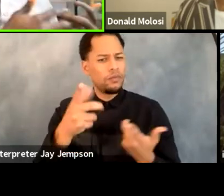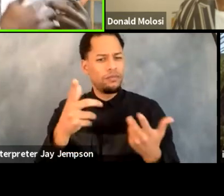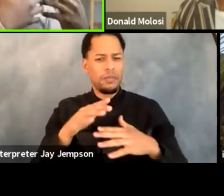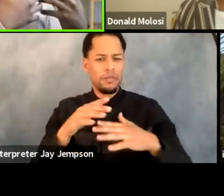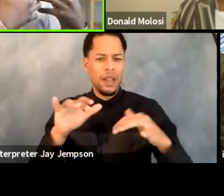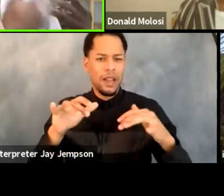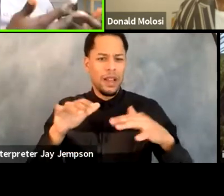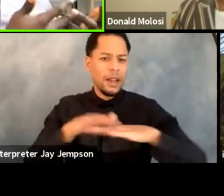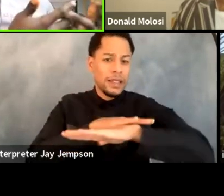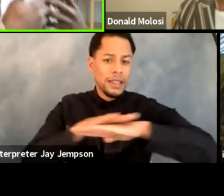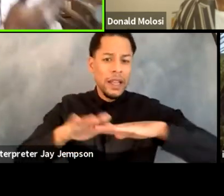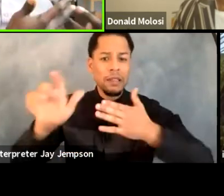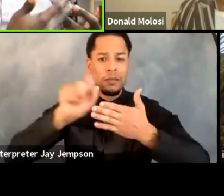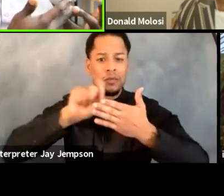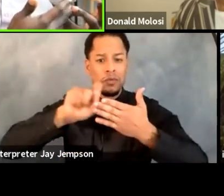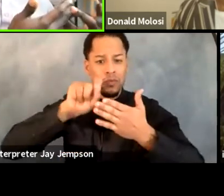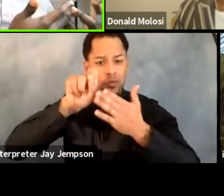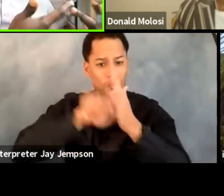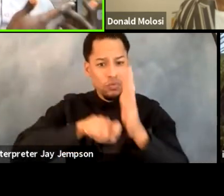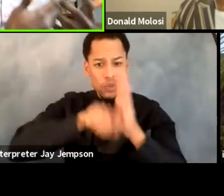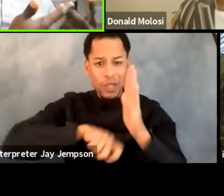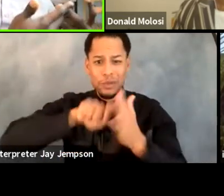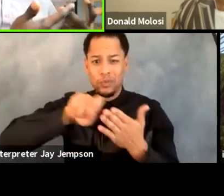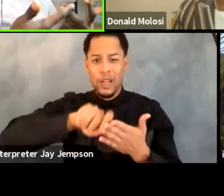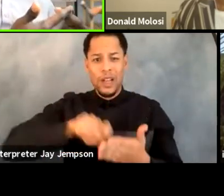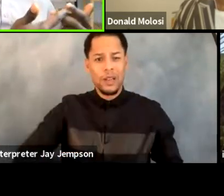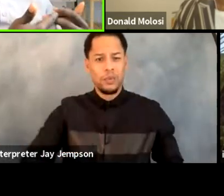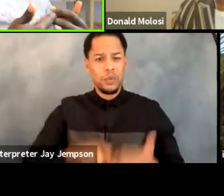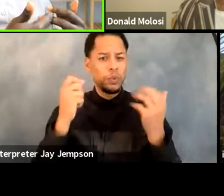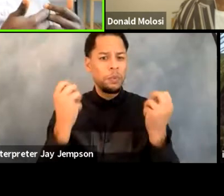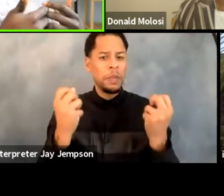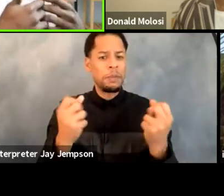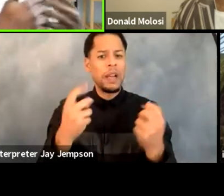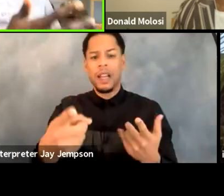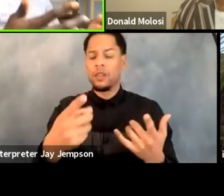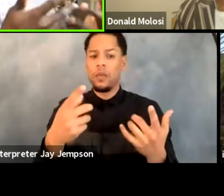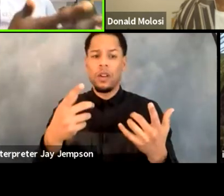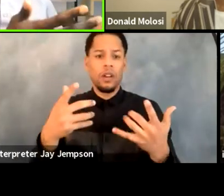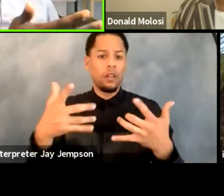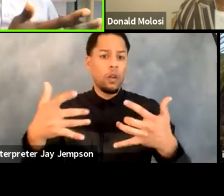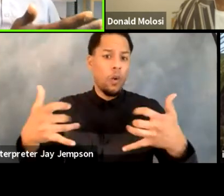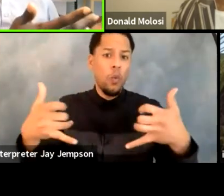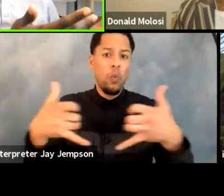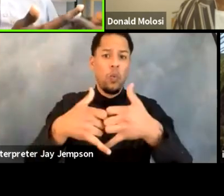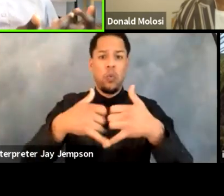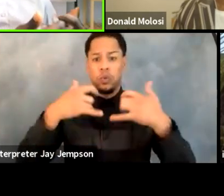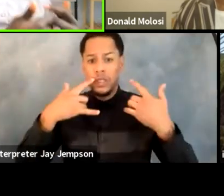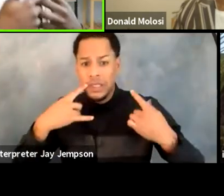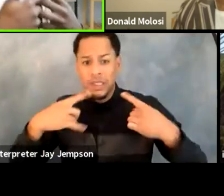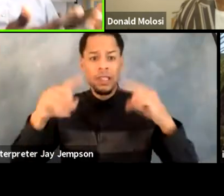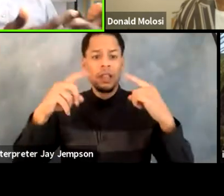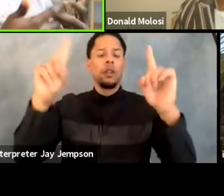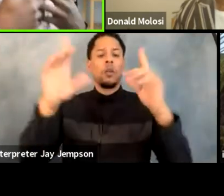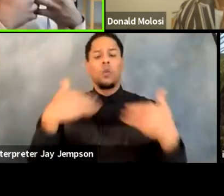and your plays have, you know, they are award-winning plays, and really, really proud of you